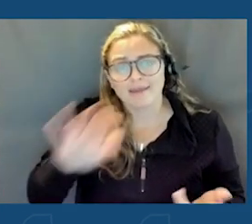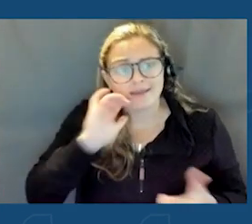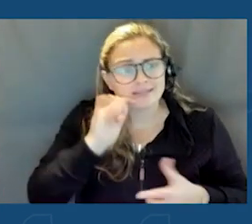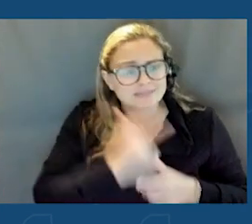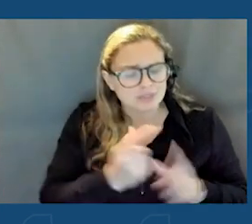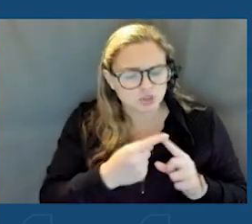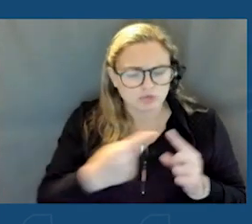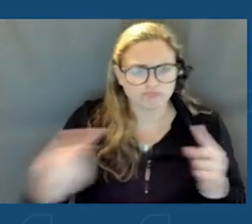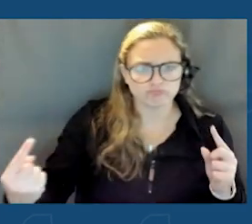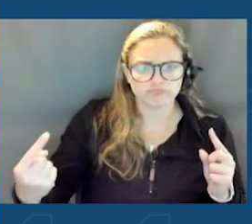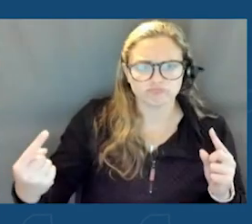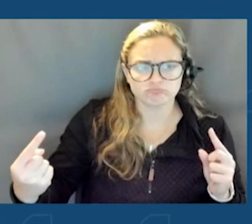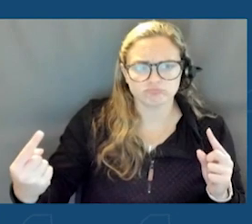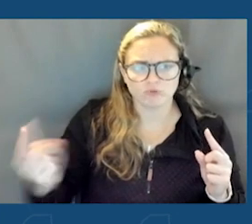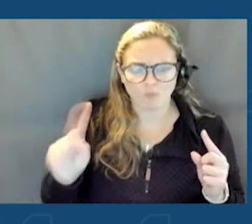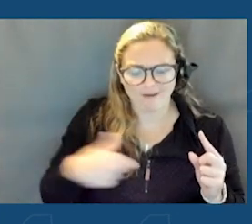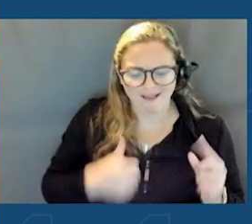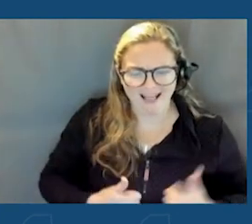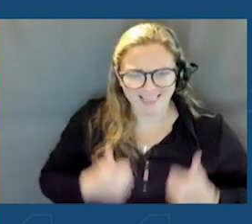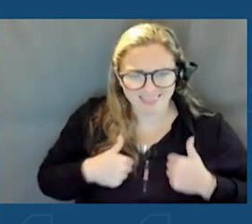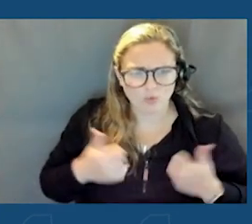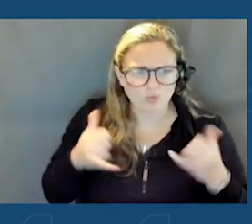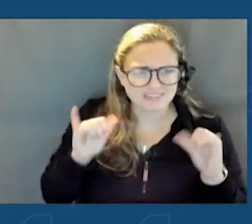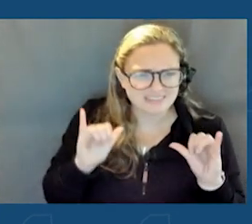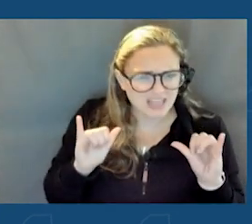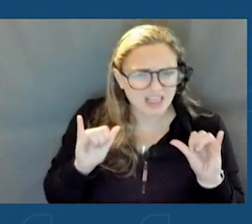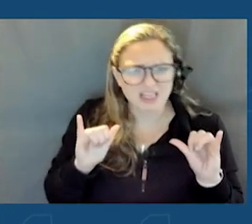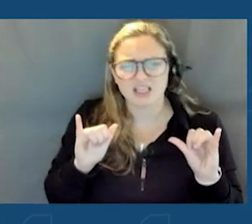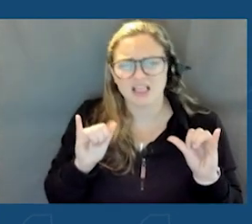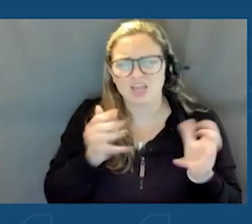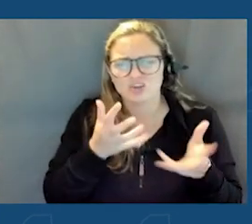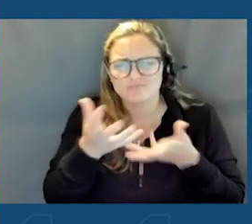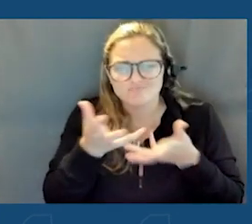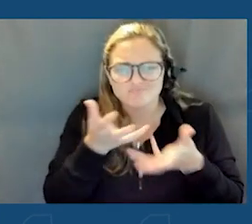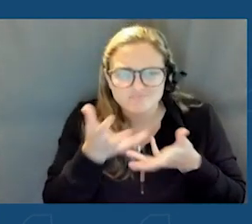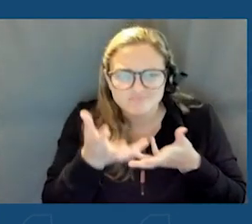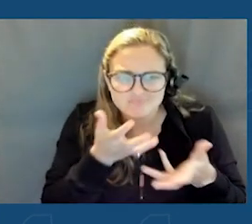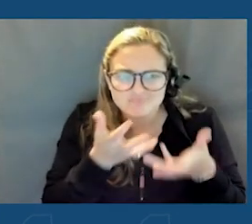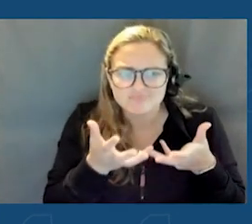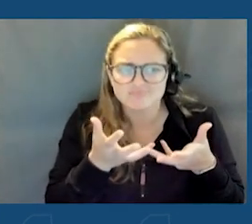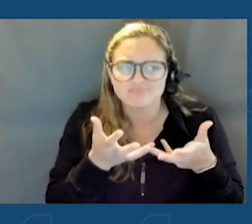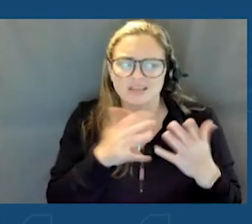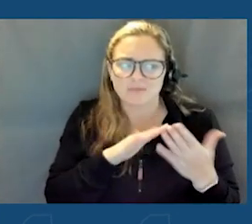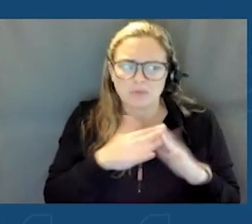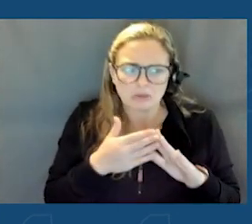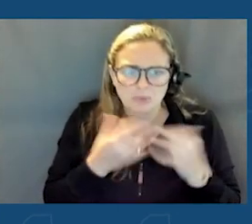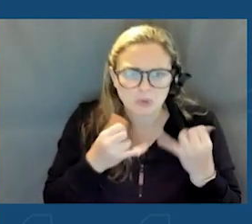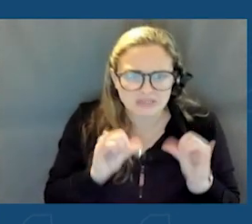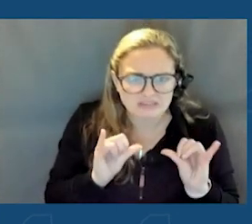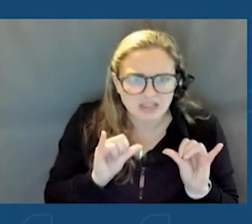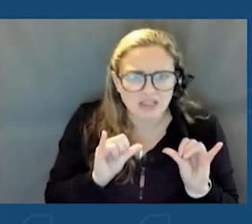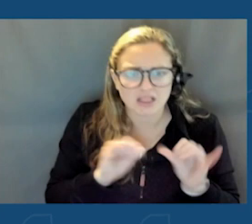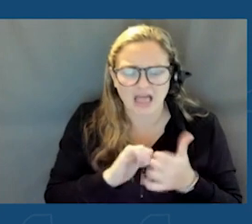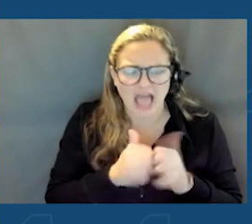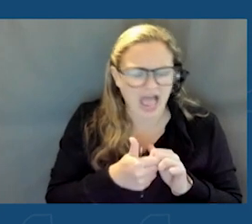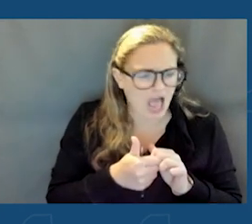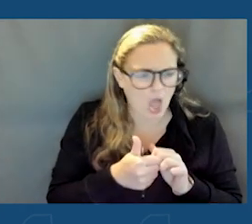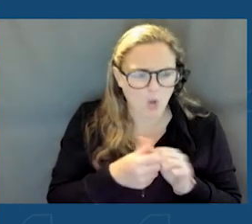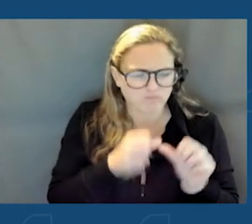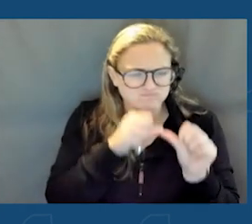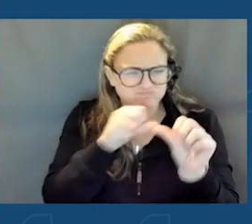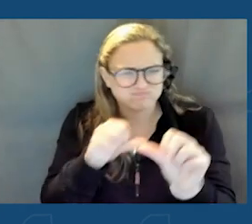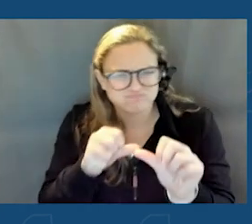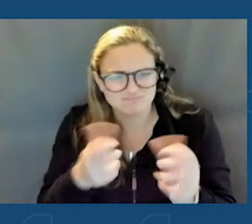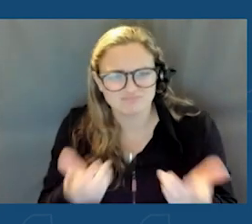the street from where I lived, and we still had to interact and be one community. And how do you go on with that,